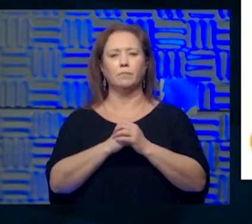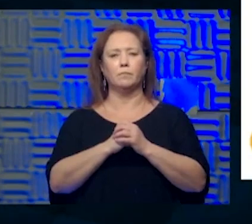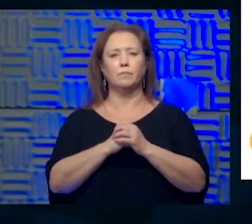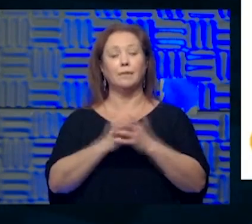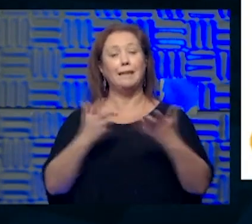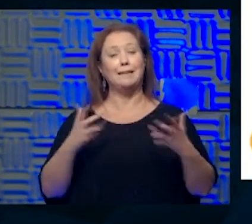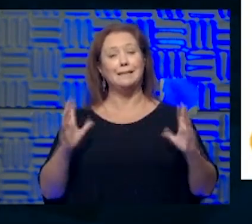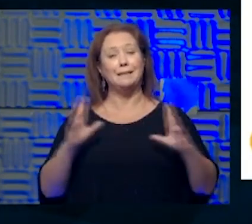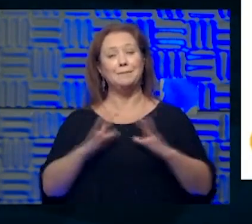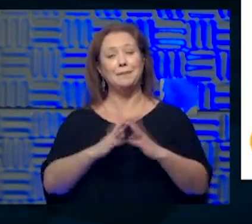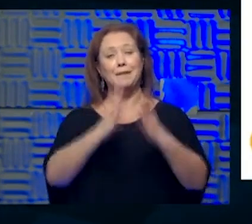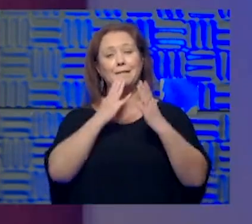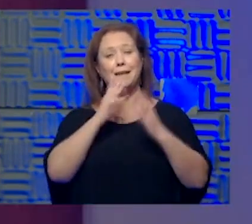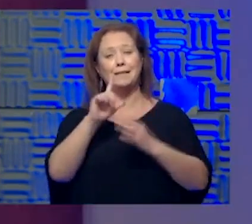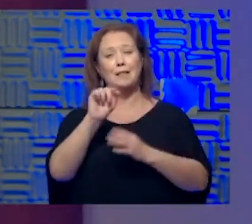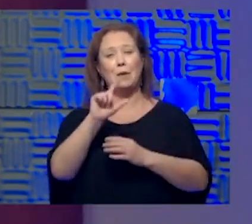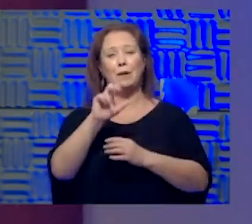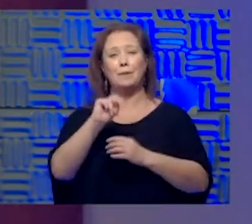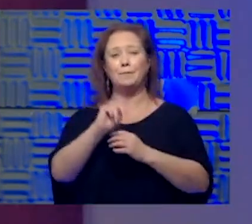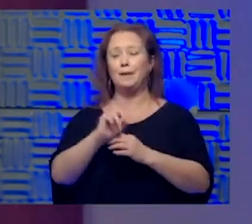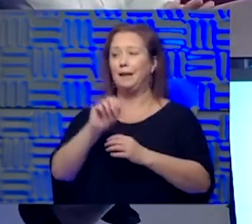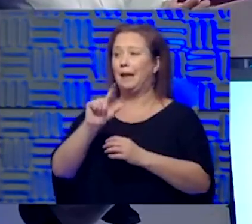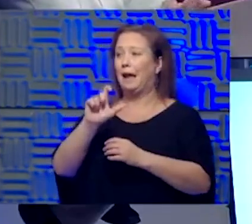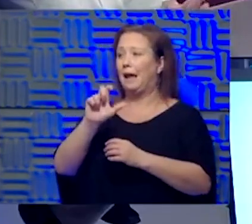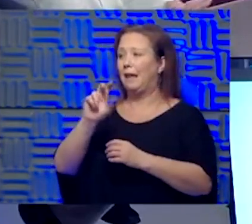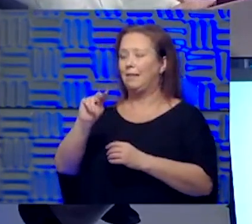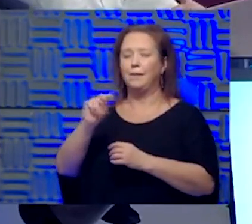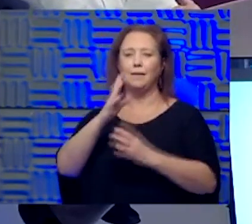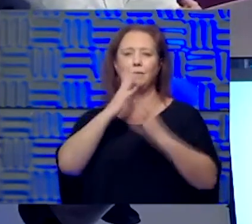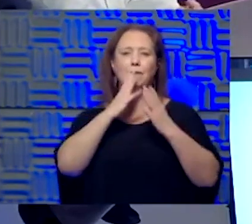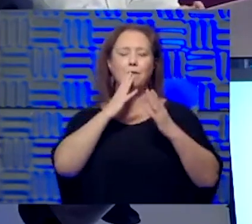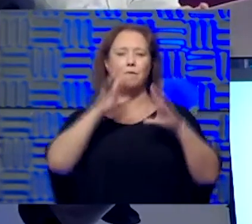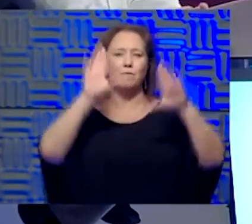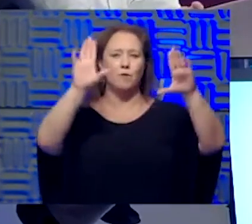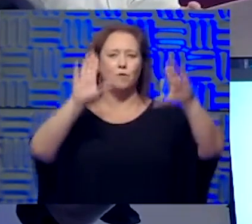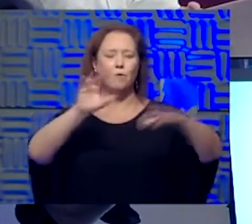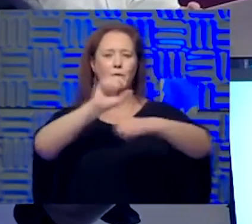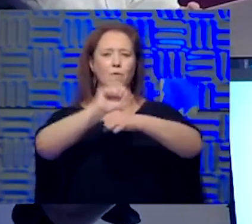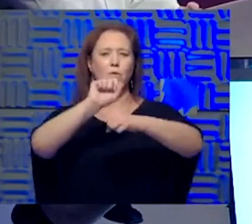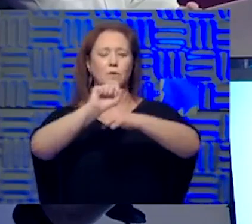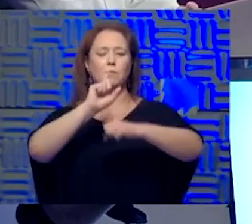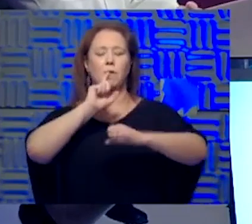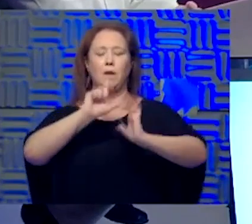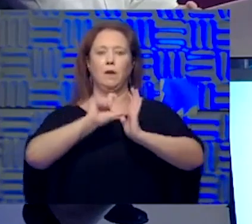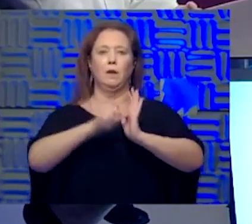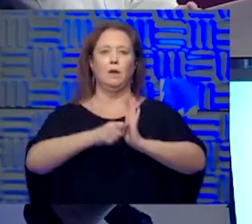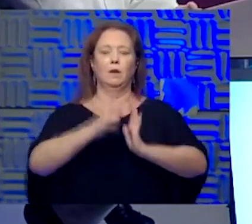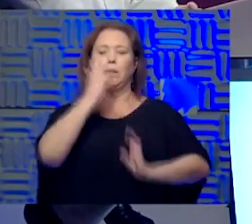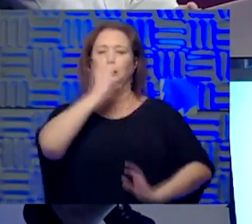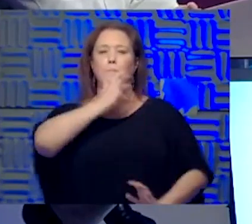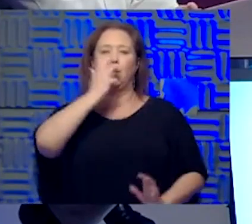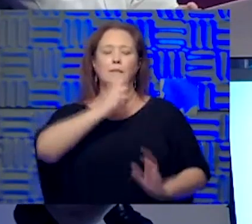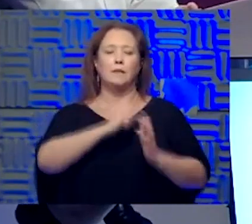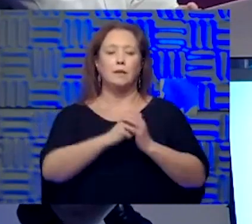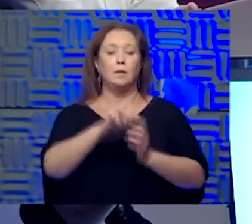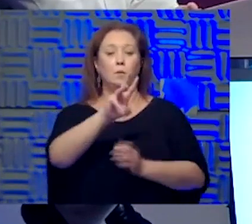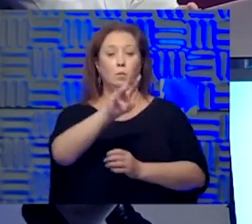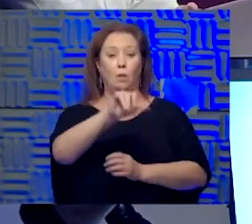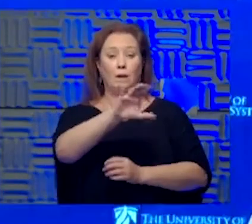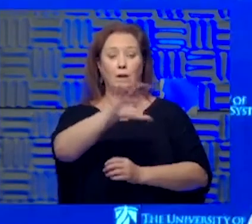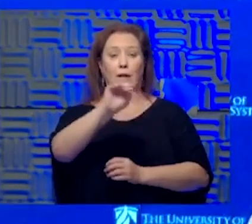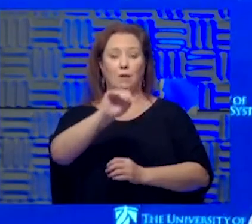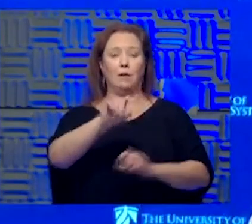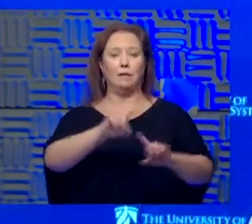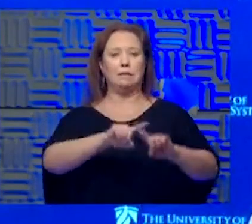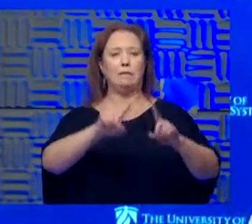And that's it. Thanks, Logan. And Alan, thank you for all your great work. It's been really impressive, just to say, and I think the Wyandotte is a